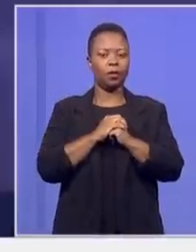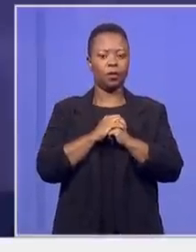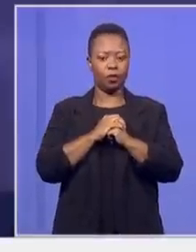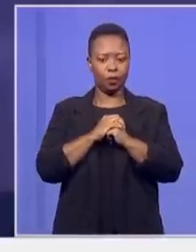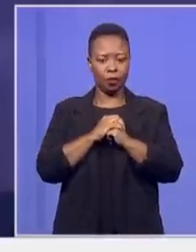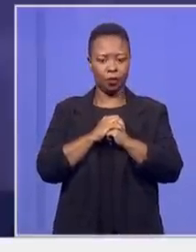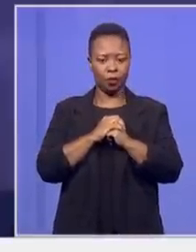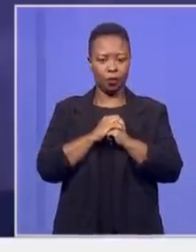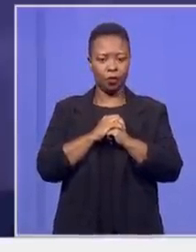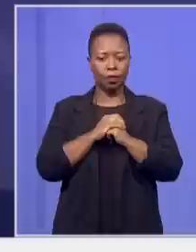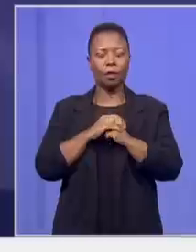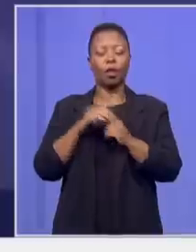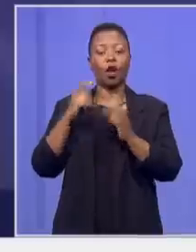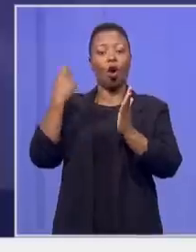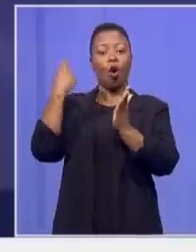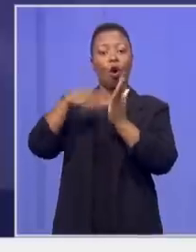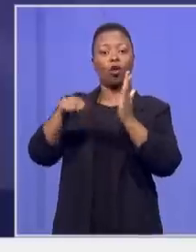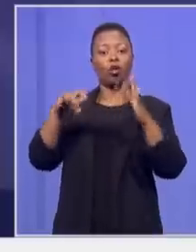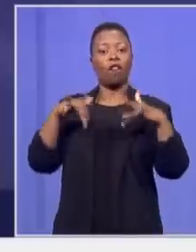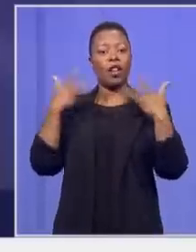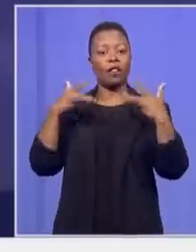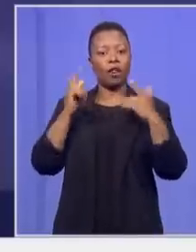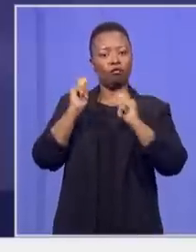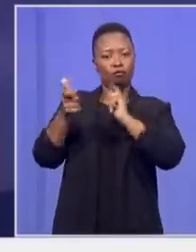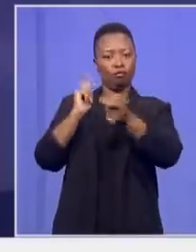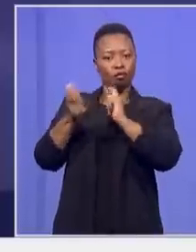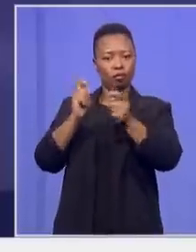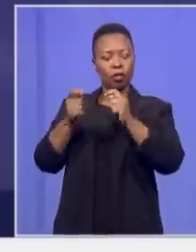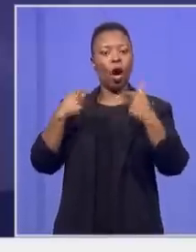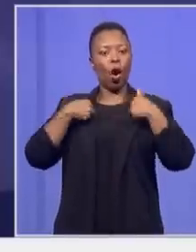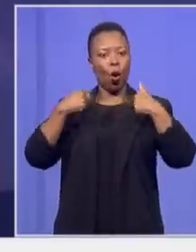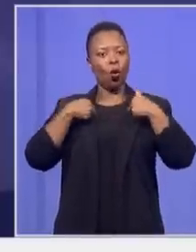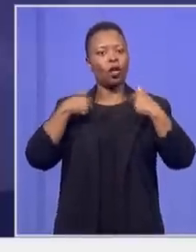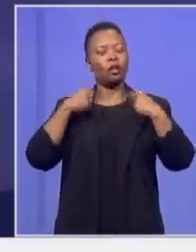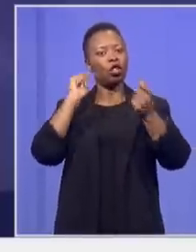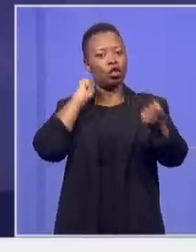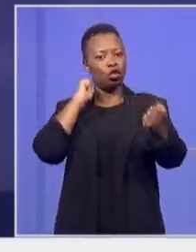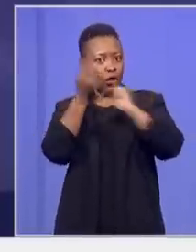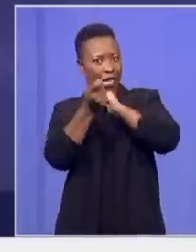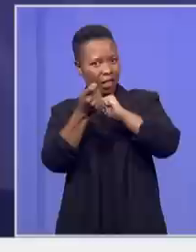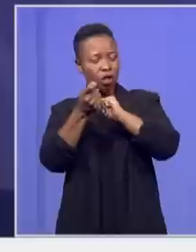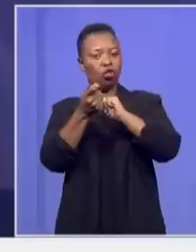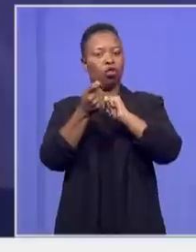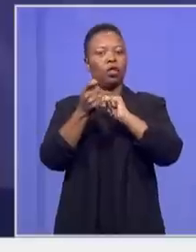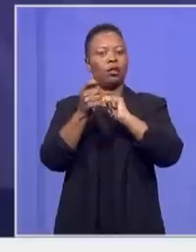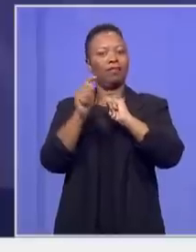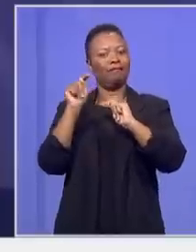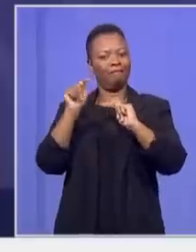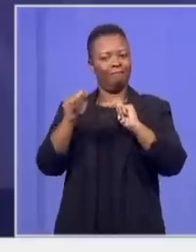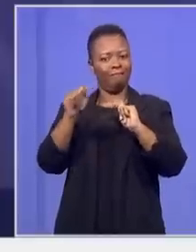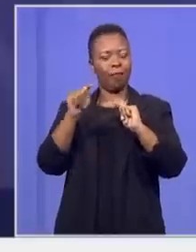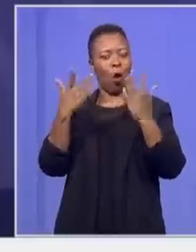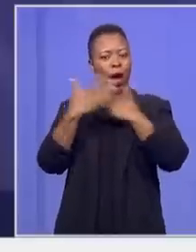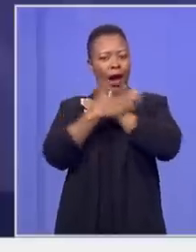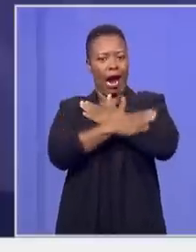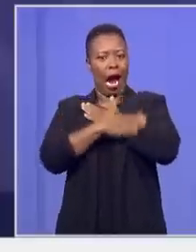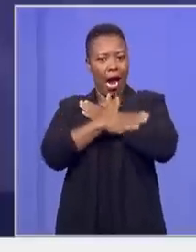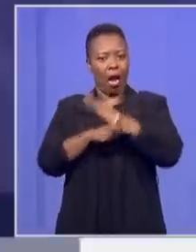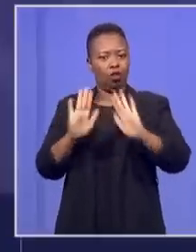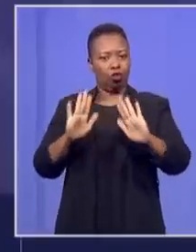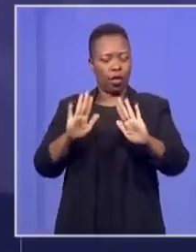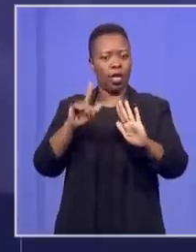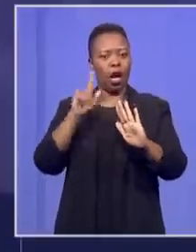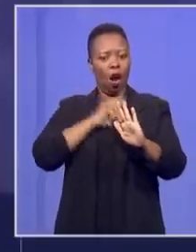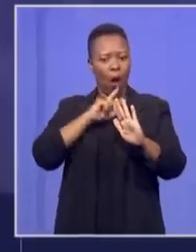Driving on the cost of living crisis, particularly managed to change the narrative in the country and to connect the seemingly